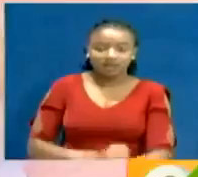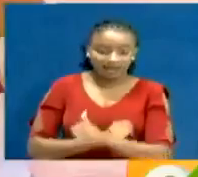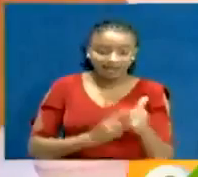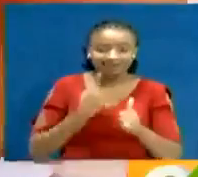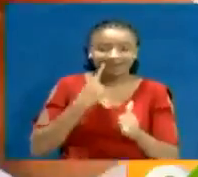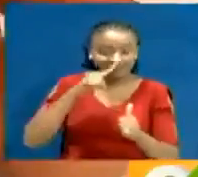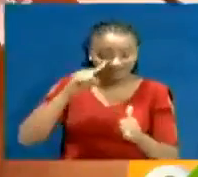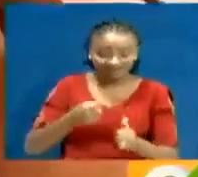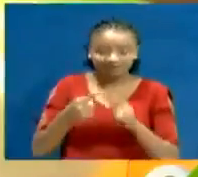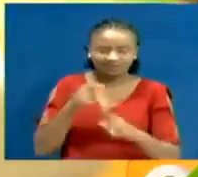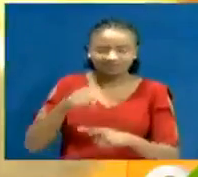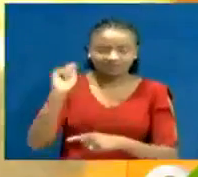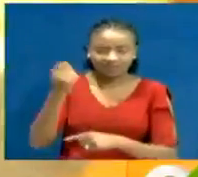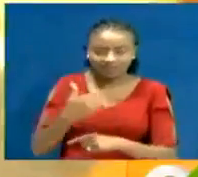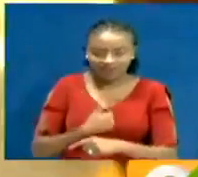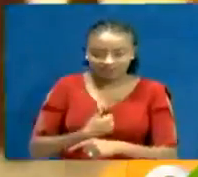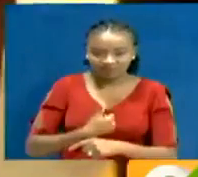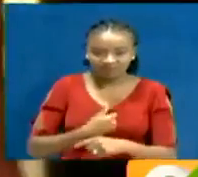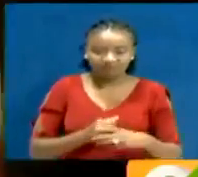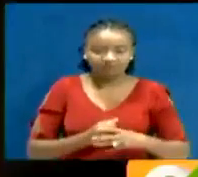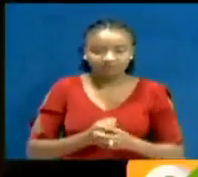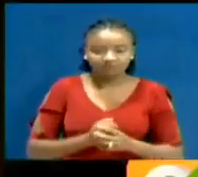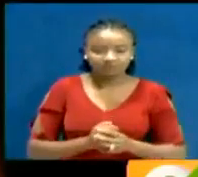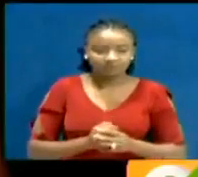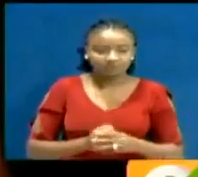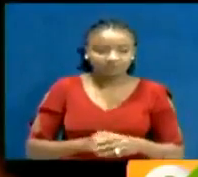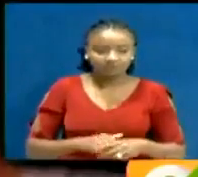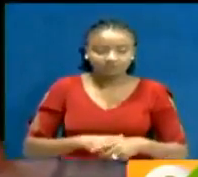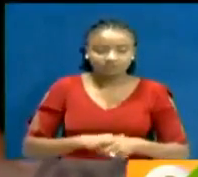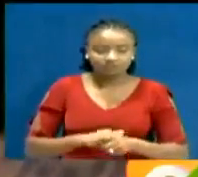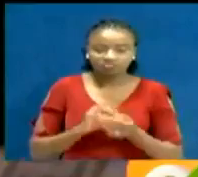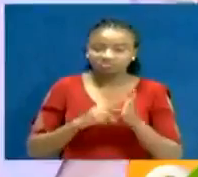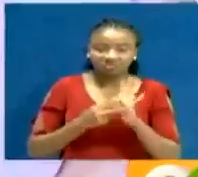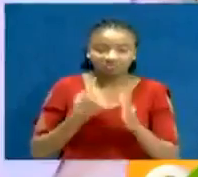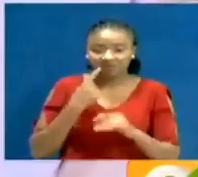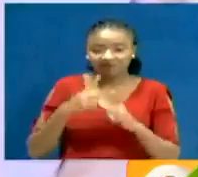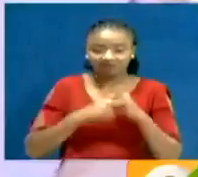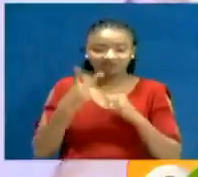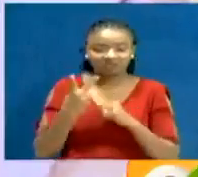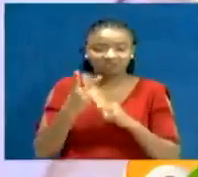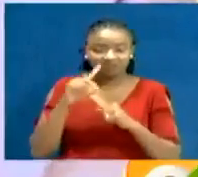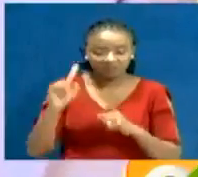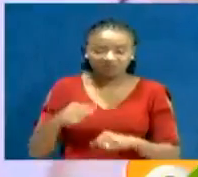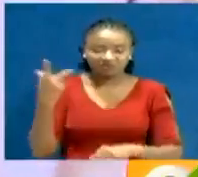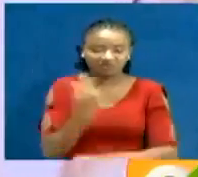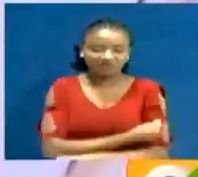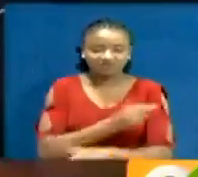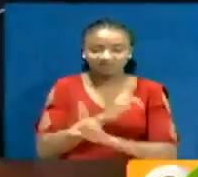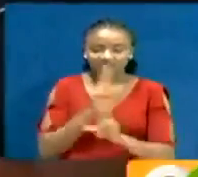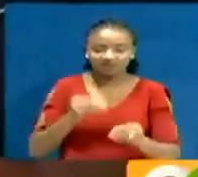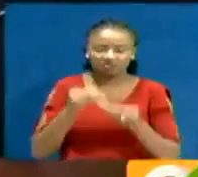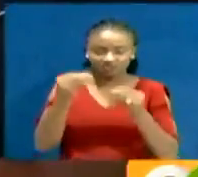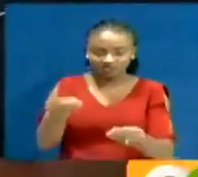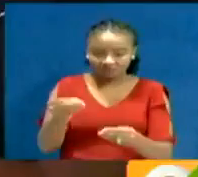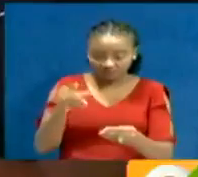doses that Kenya remains with from 1.12 million initial doses, just 172,000 doses will be available.